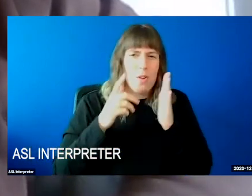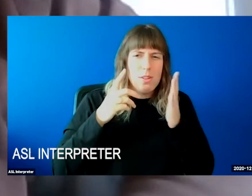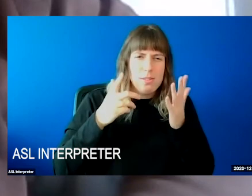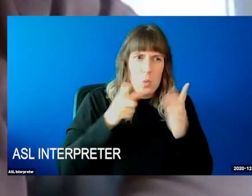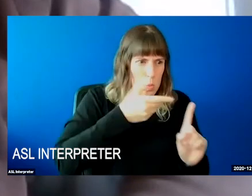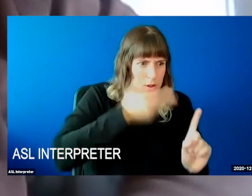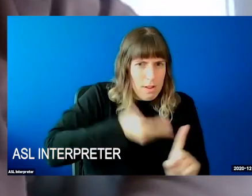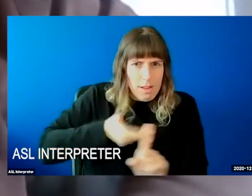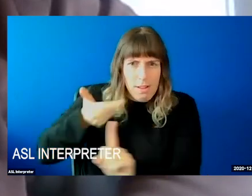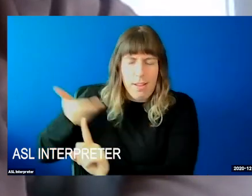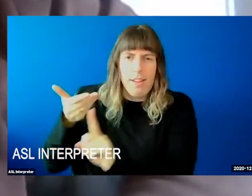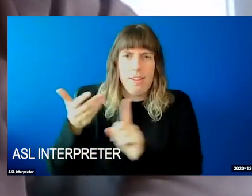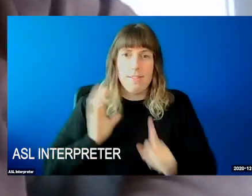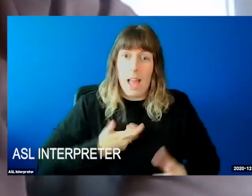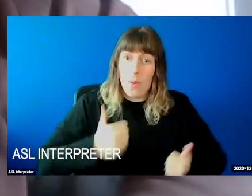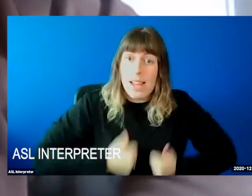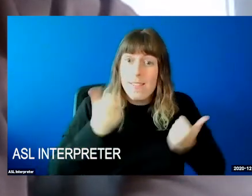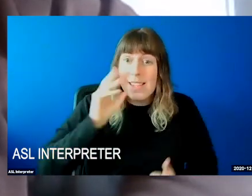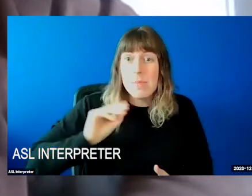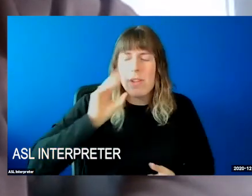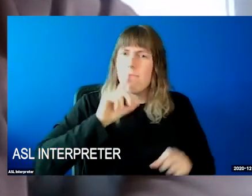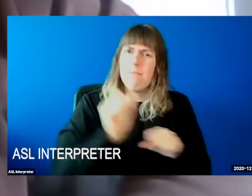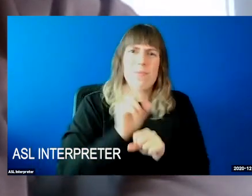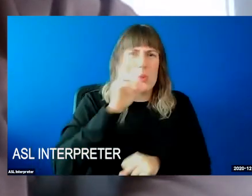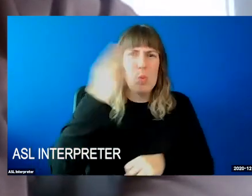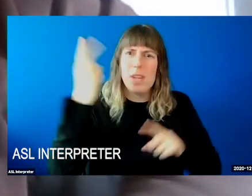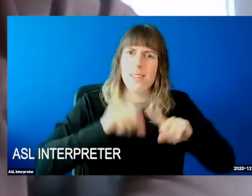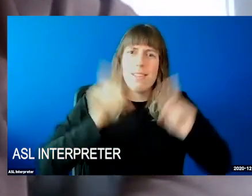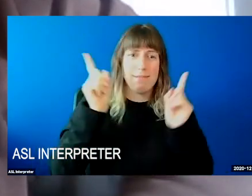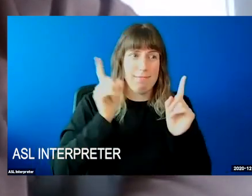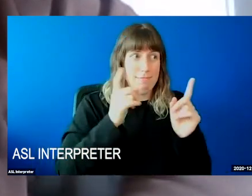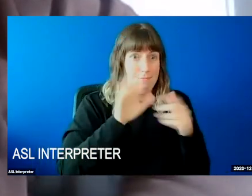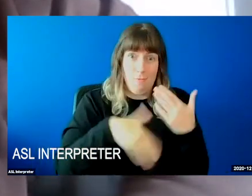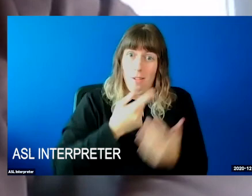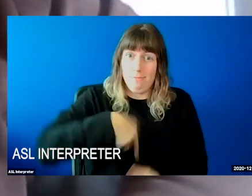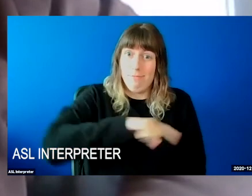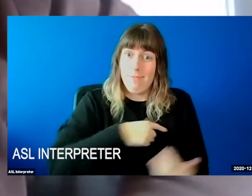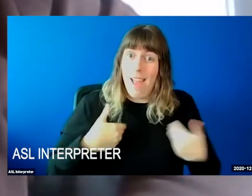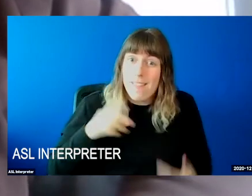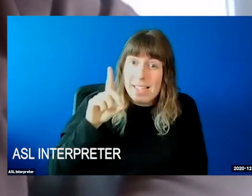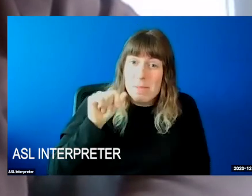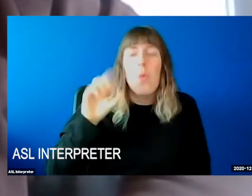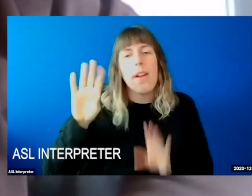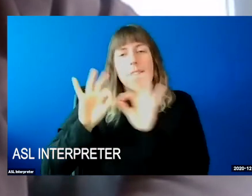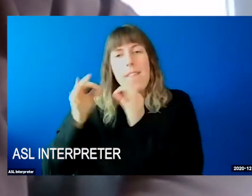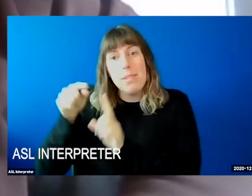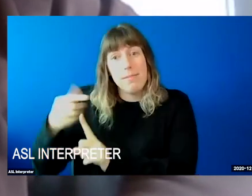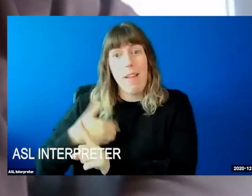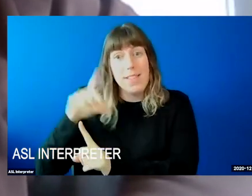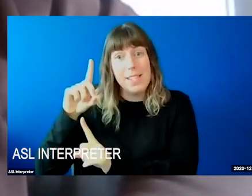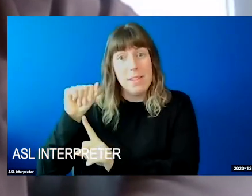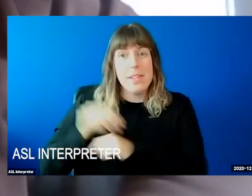our complexities and all those things that make us and our lived experience unique as individuals